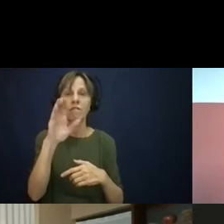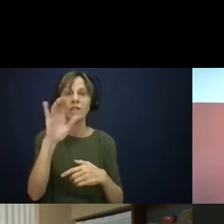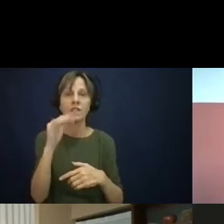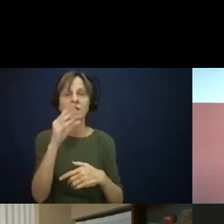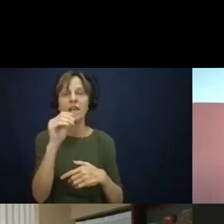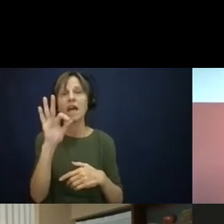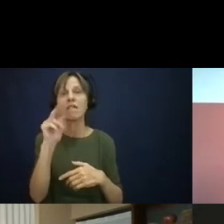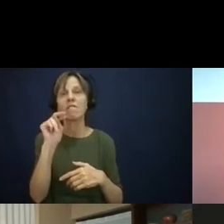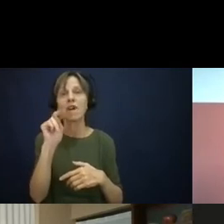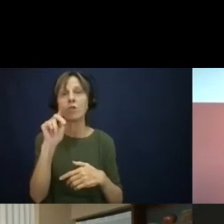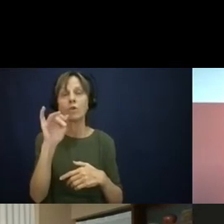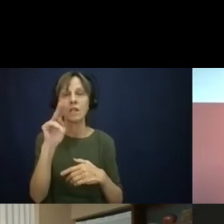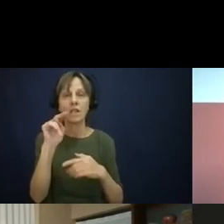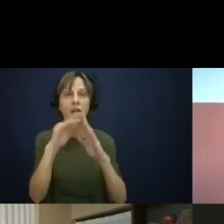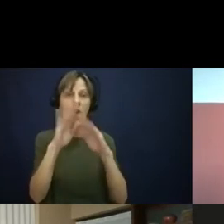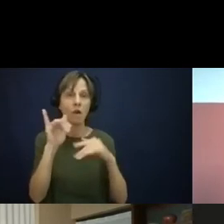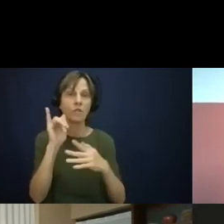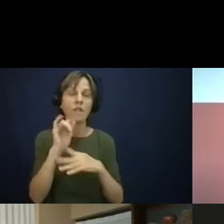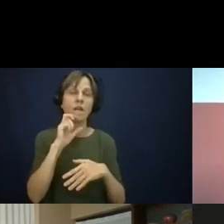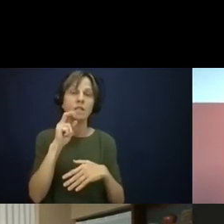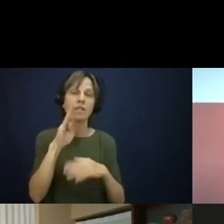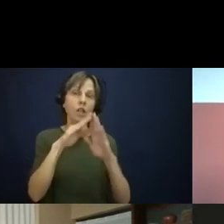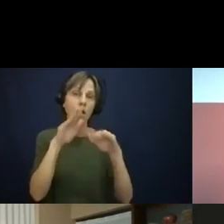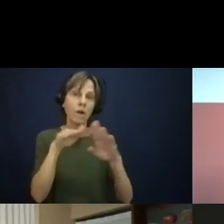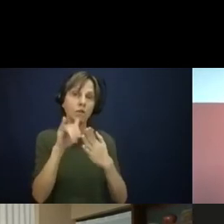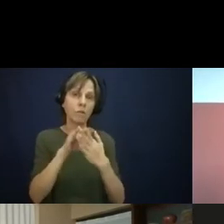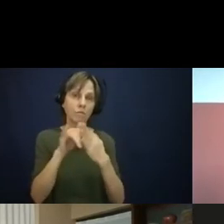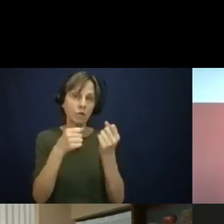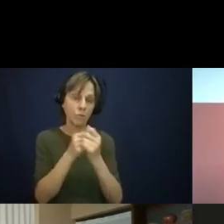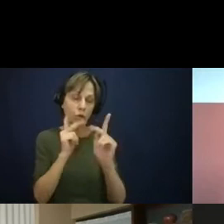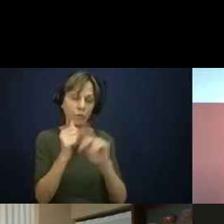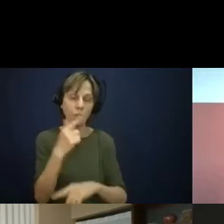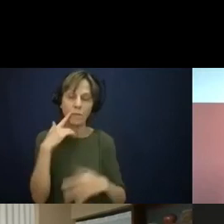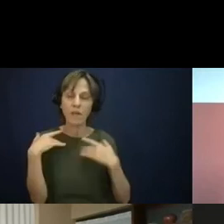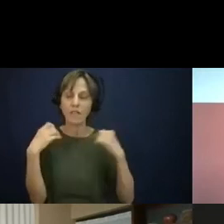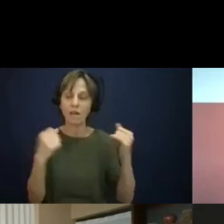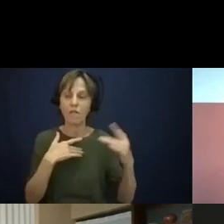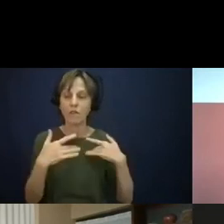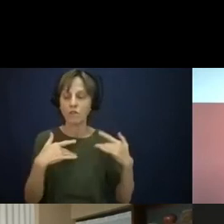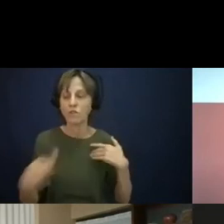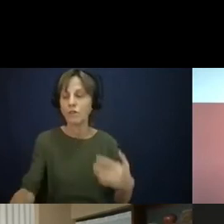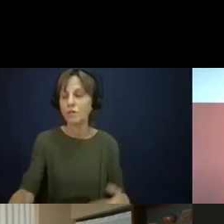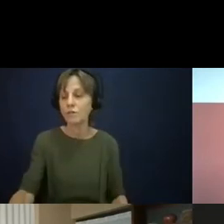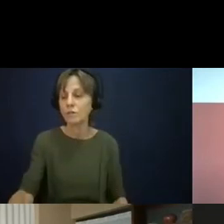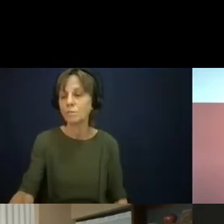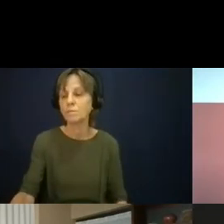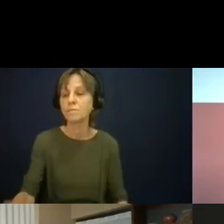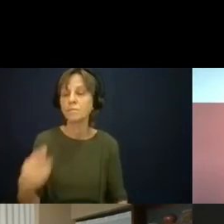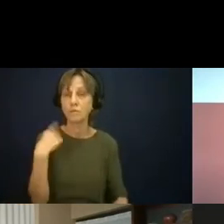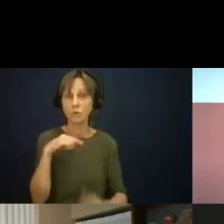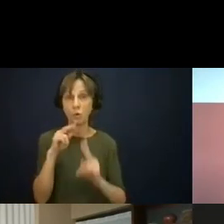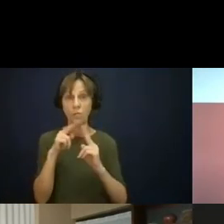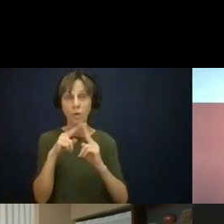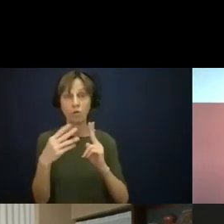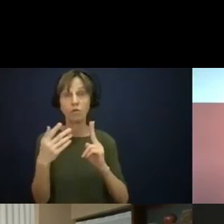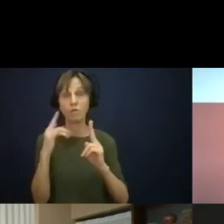in Manhattan that supports people with mental health concerns. We partnered to have this pilot, which I trained this team of